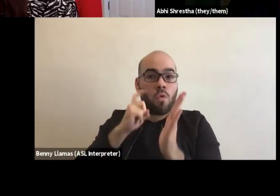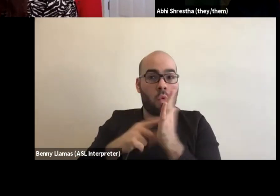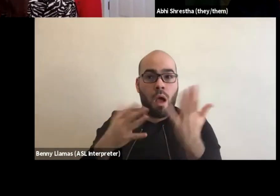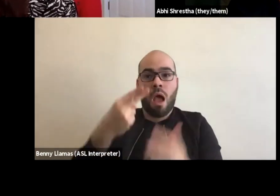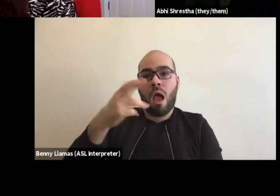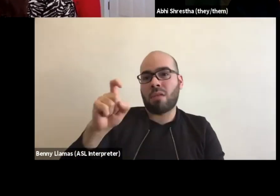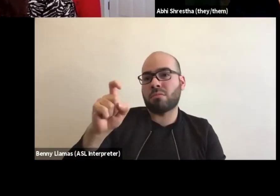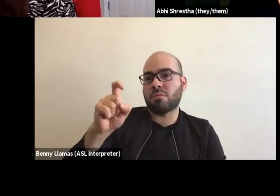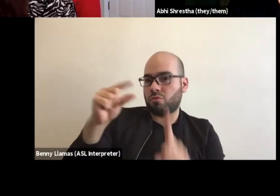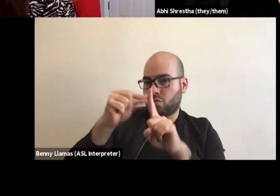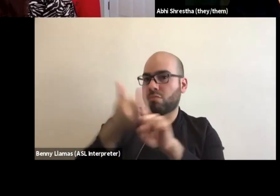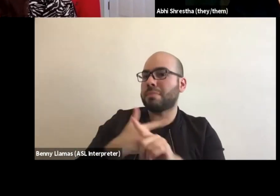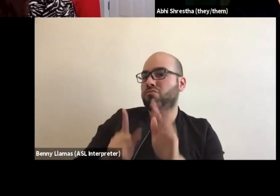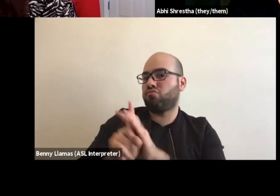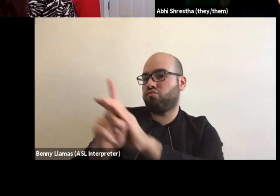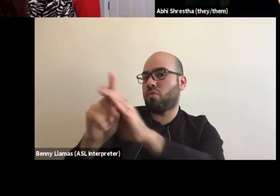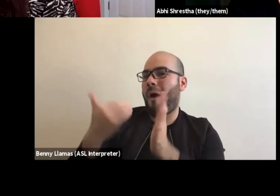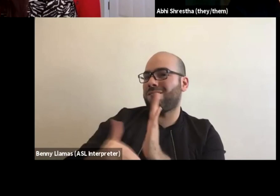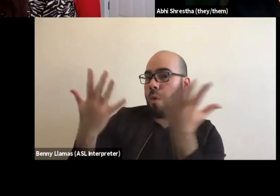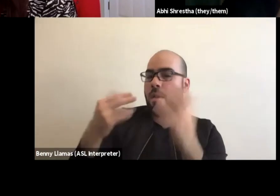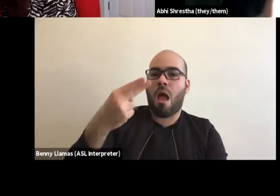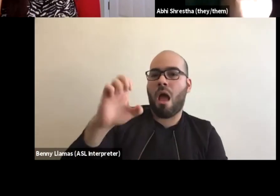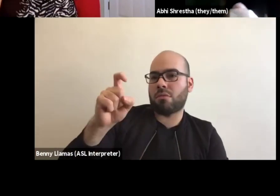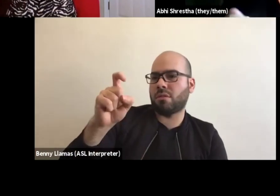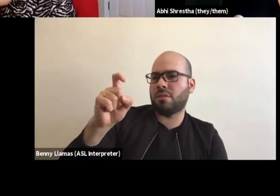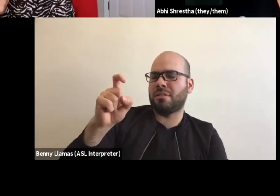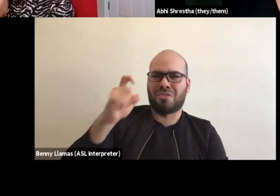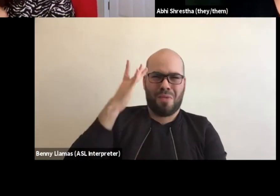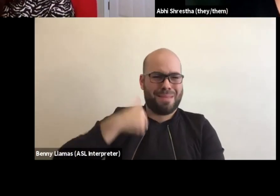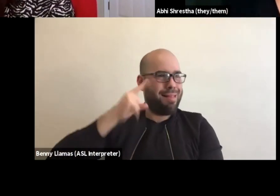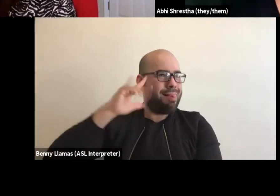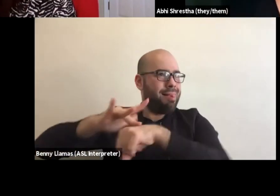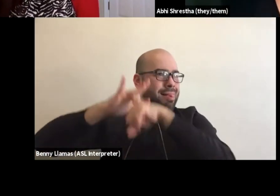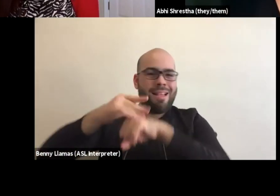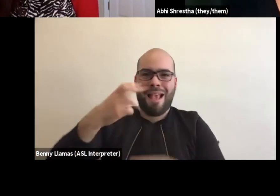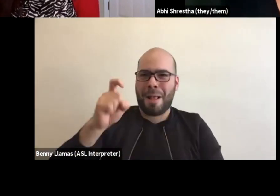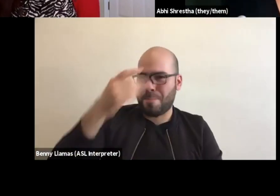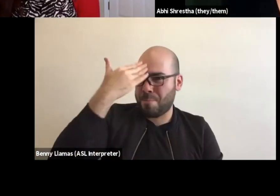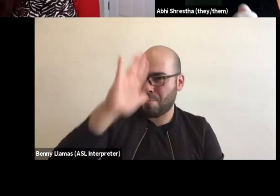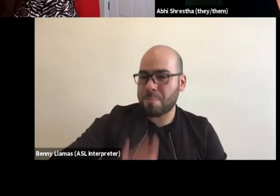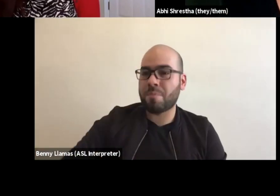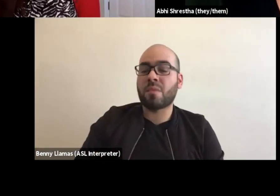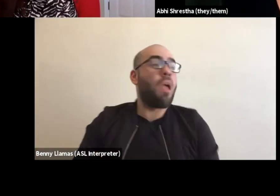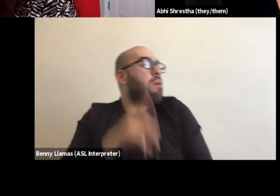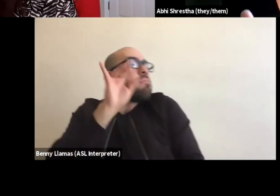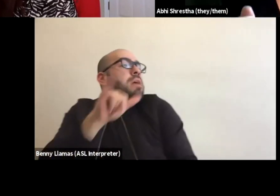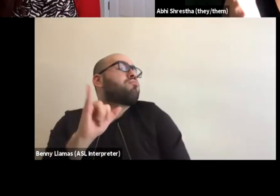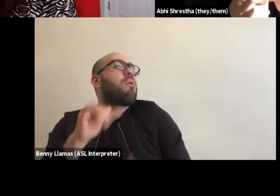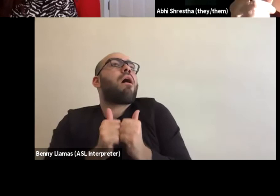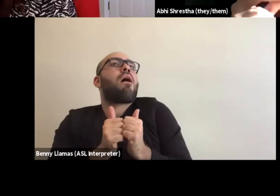and I totally, and I think this idea of like, how do you engage something you're not familiar with? What does that say